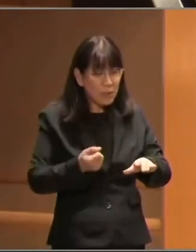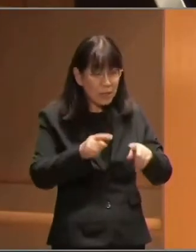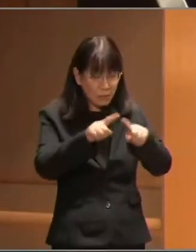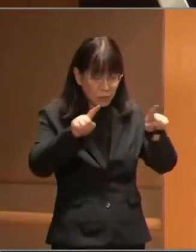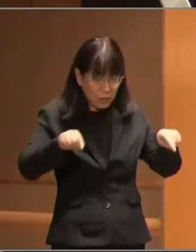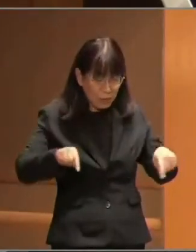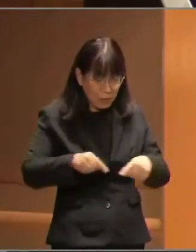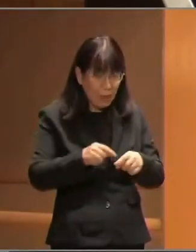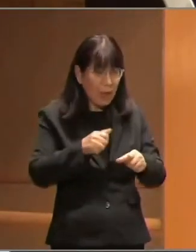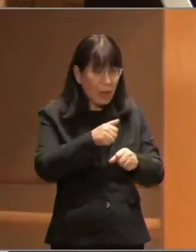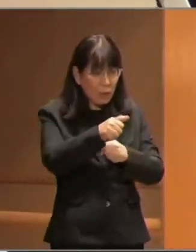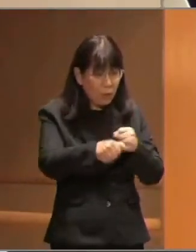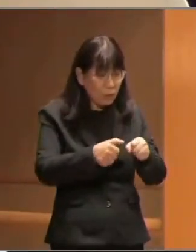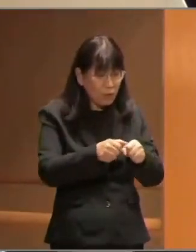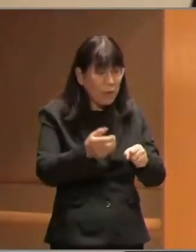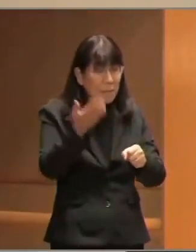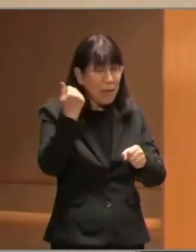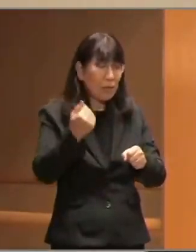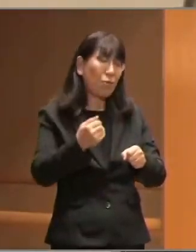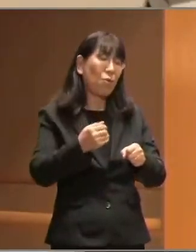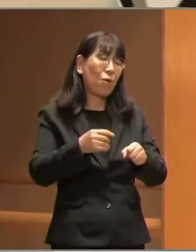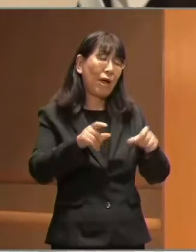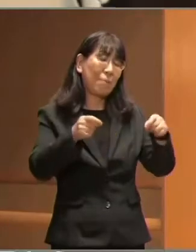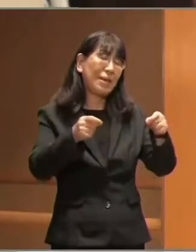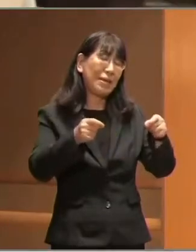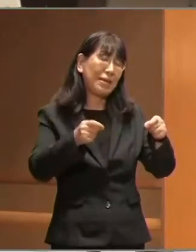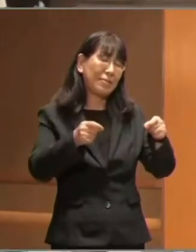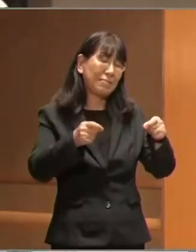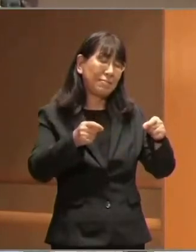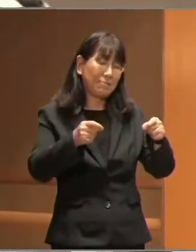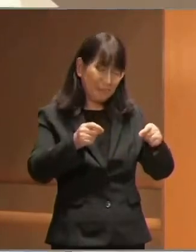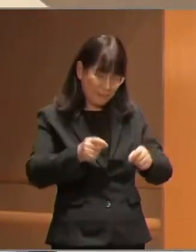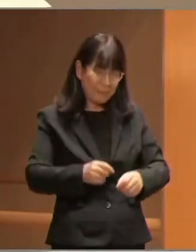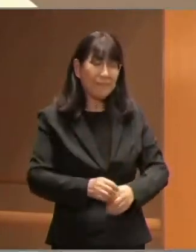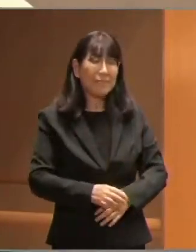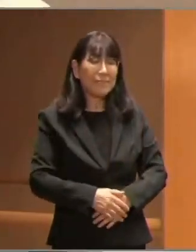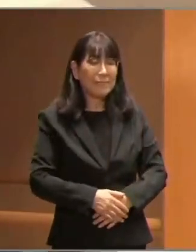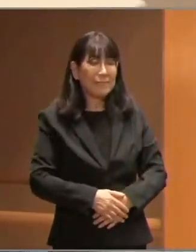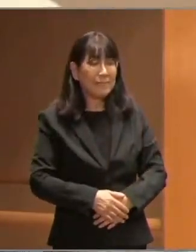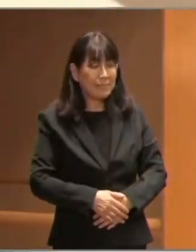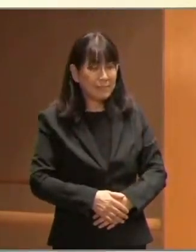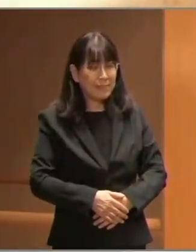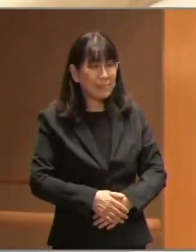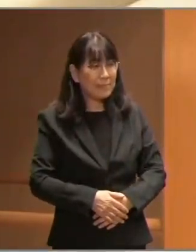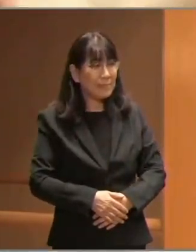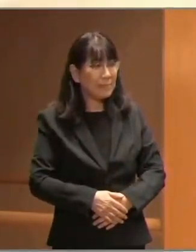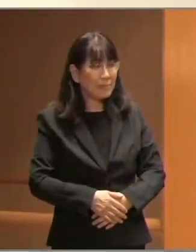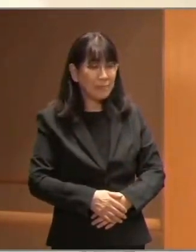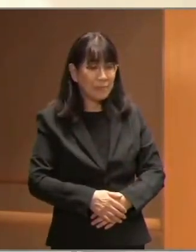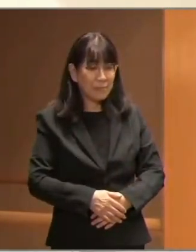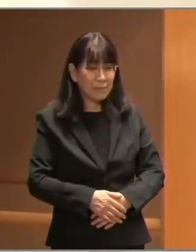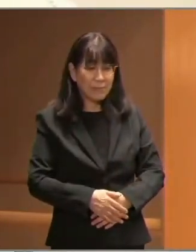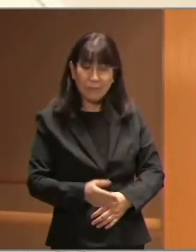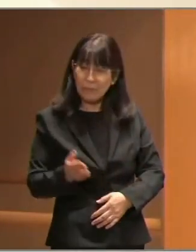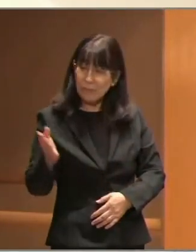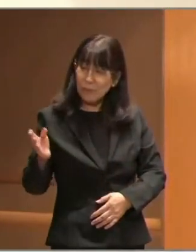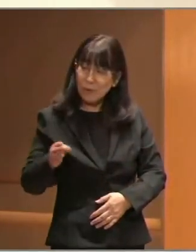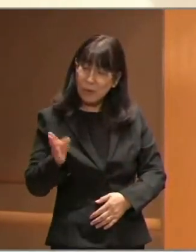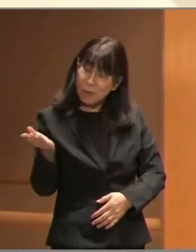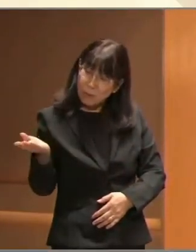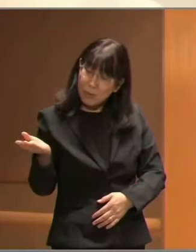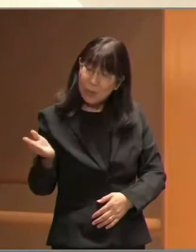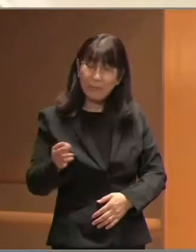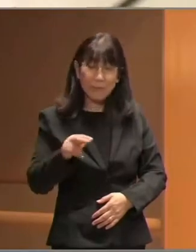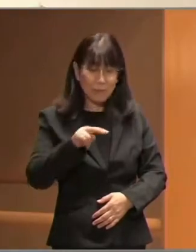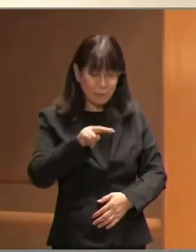Furuta. And all the papers that I'm showing to you today is over 50 years old. And I think it's better to